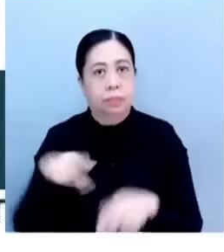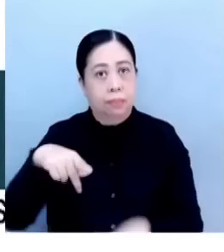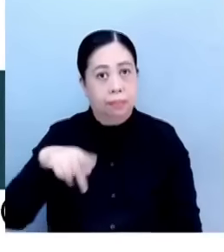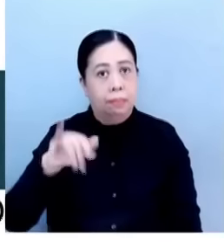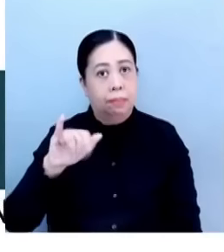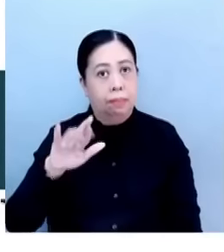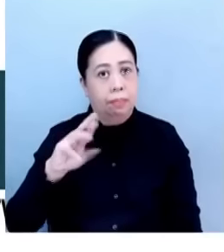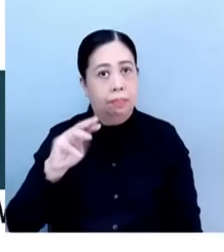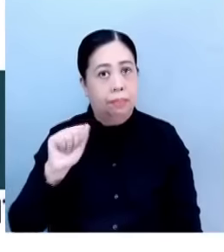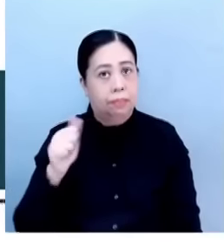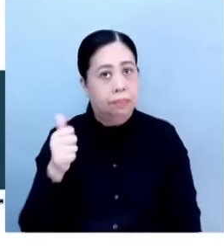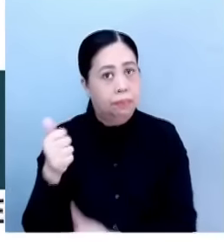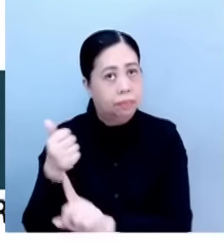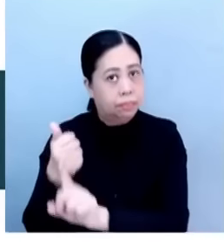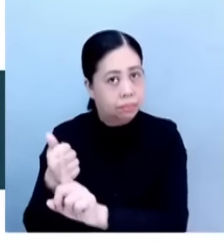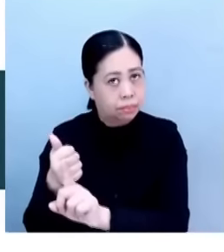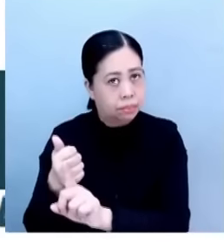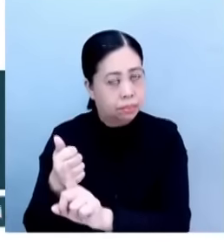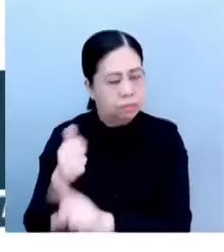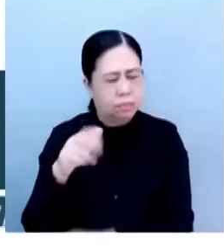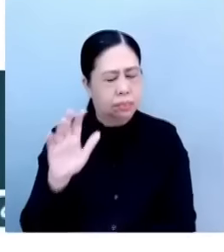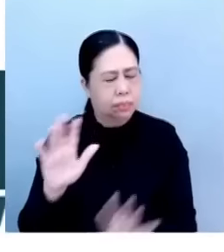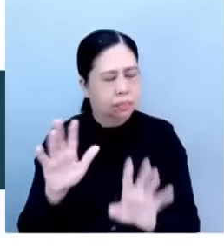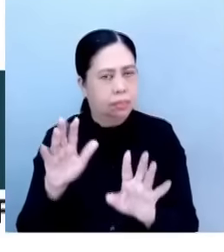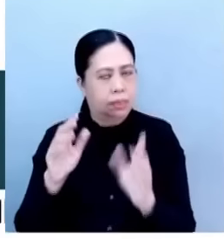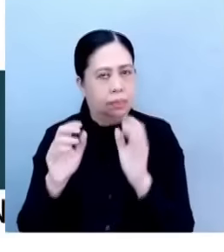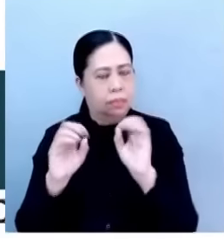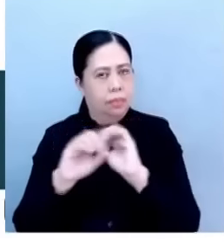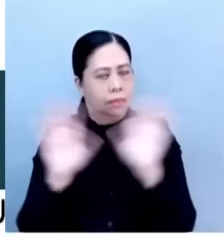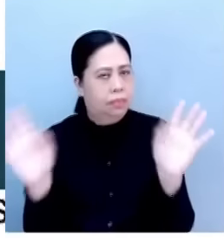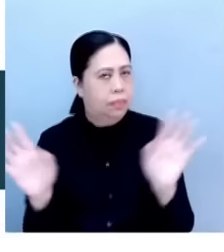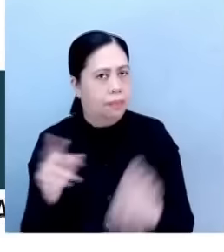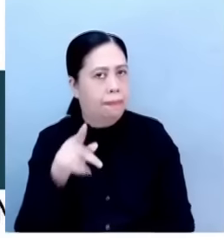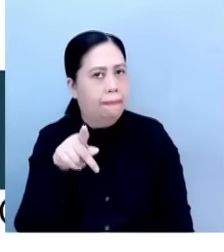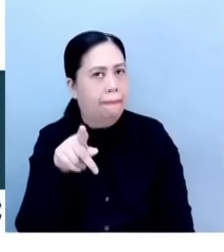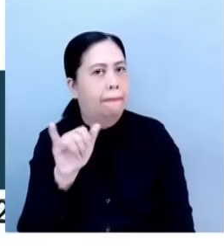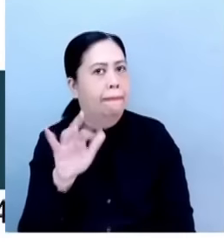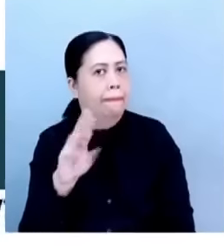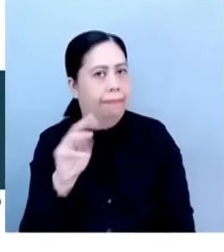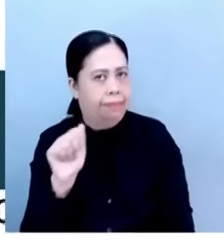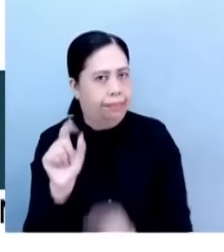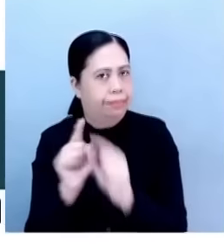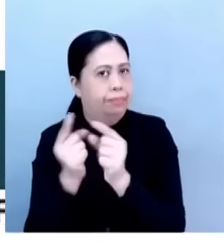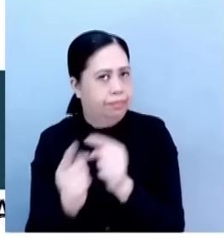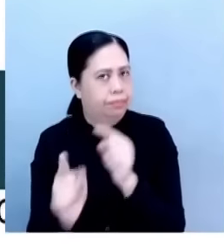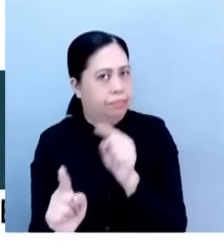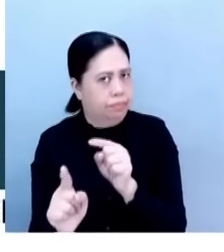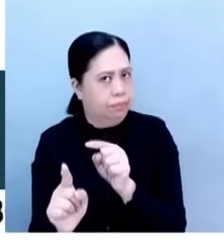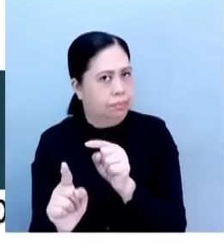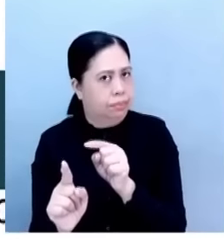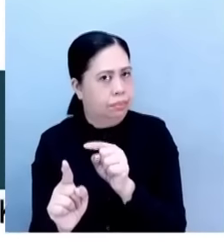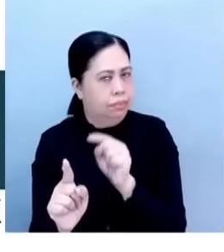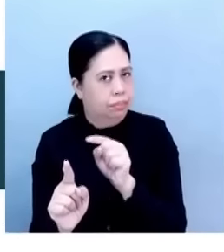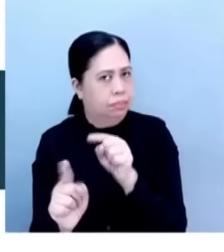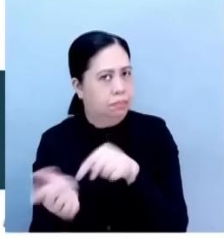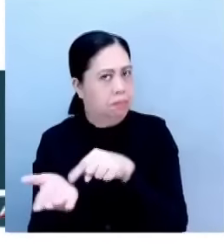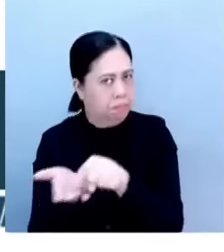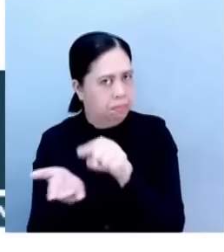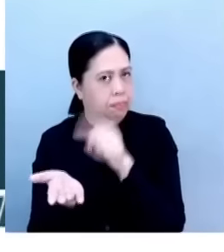itself. Let's get that straight. It's Firma itself that paid for this